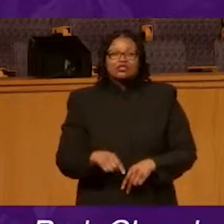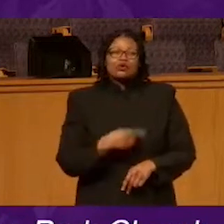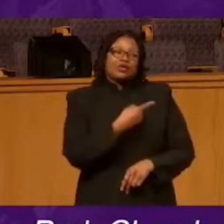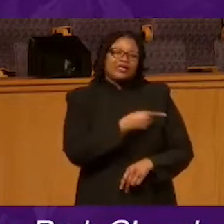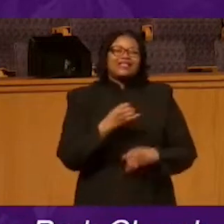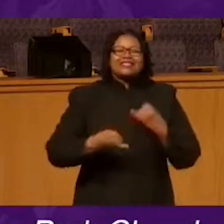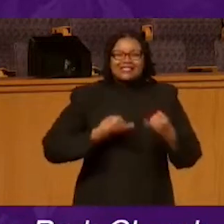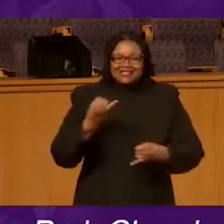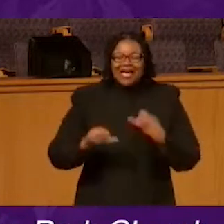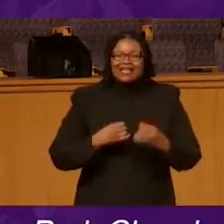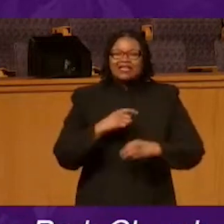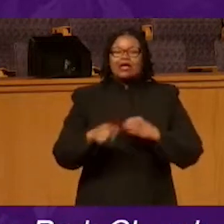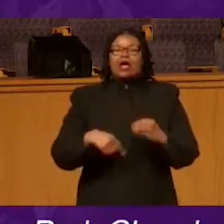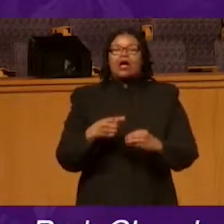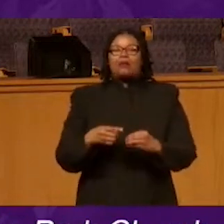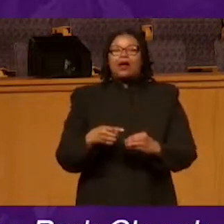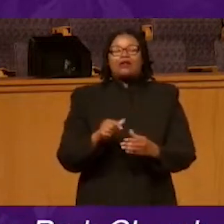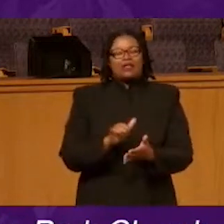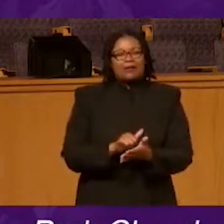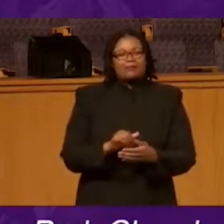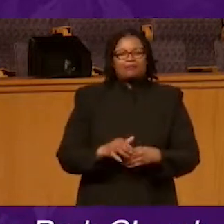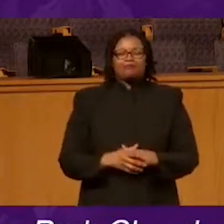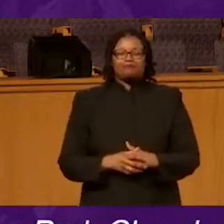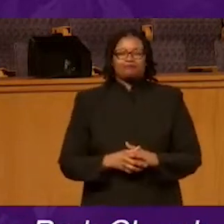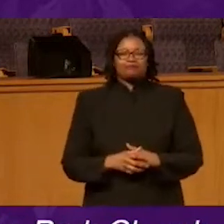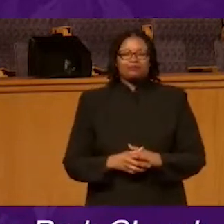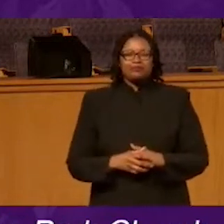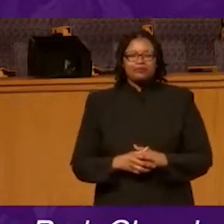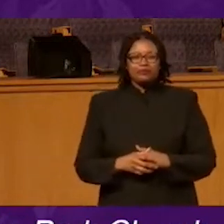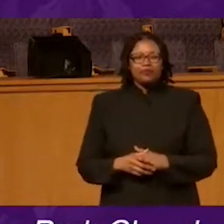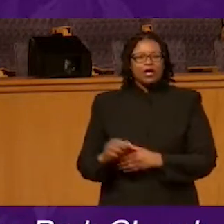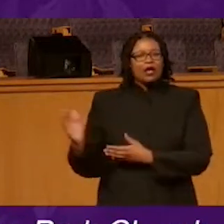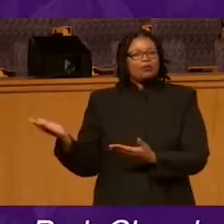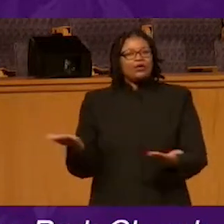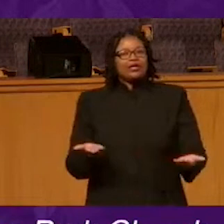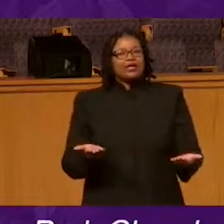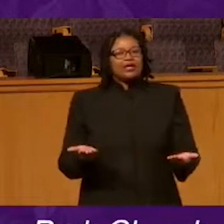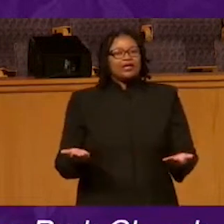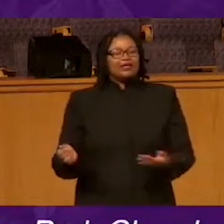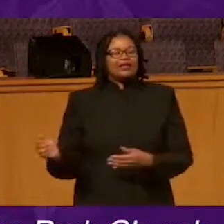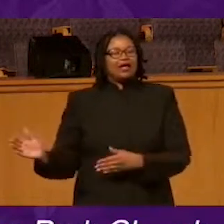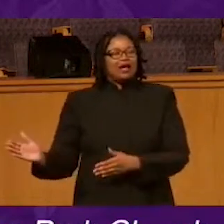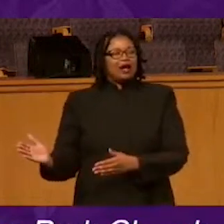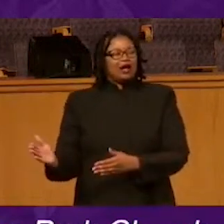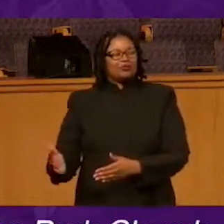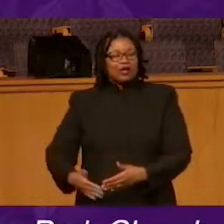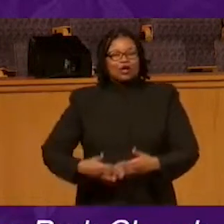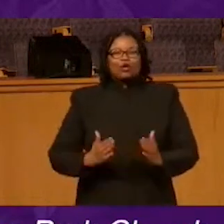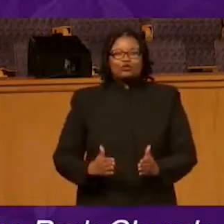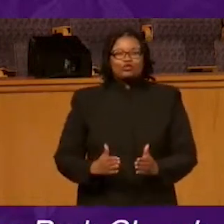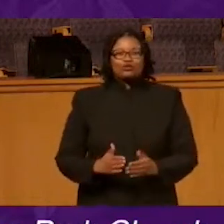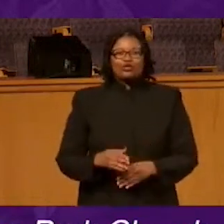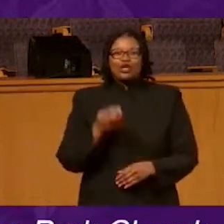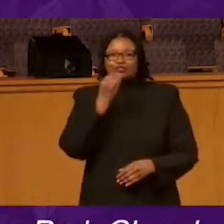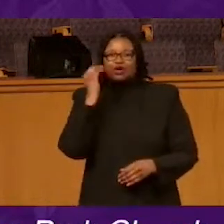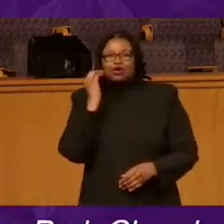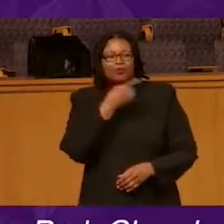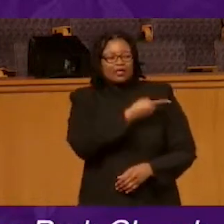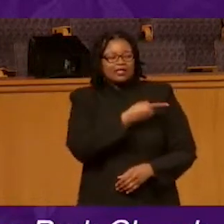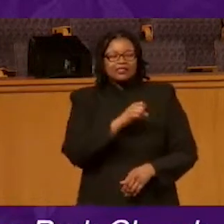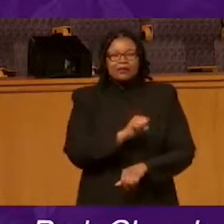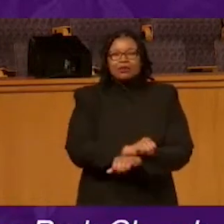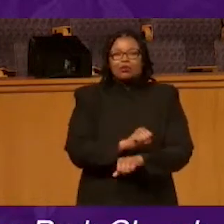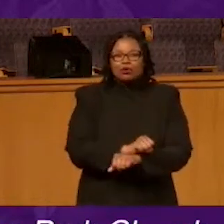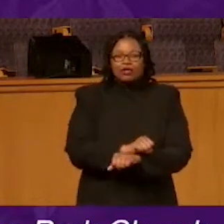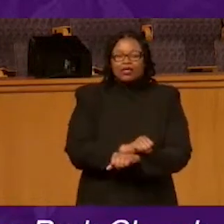excited about that as well. Bringing it closer to home, for the past 3 years, I've been working with a group